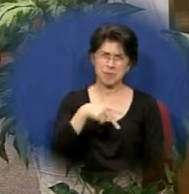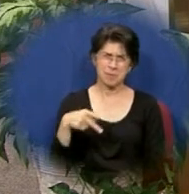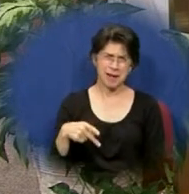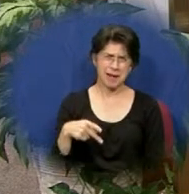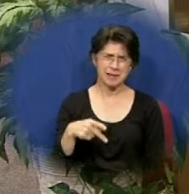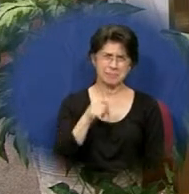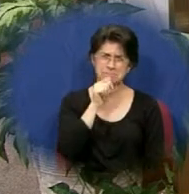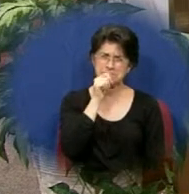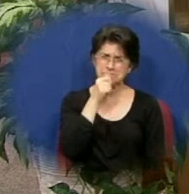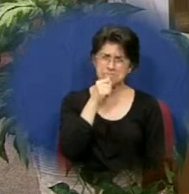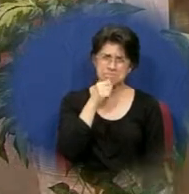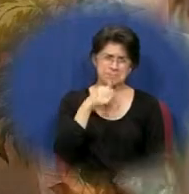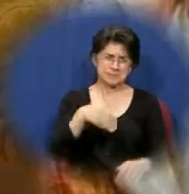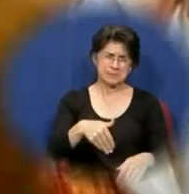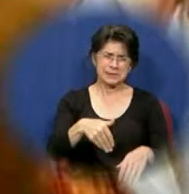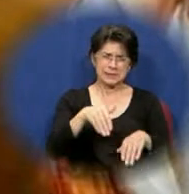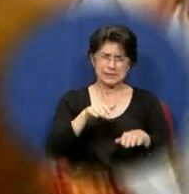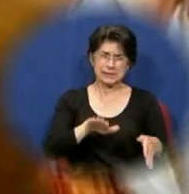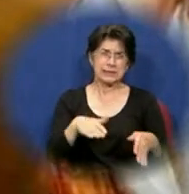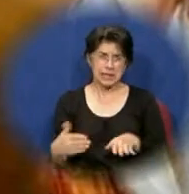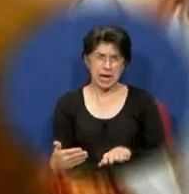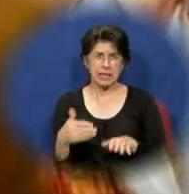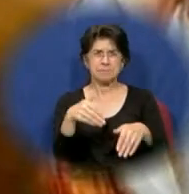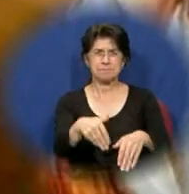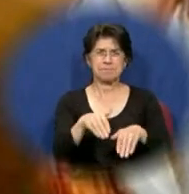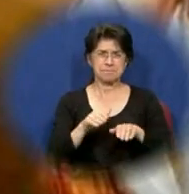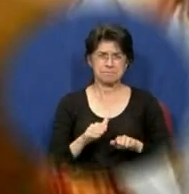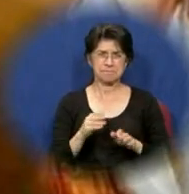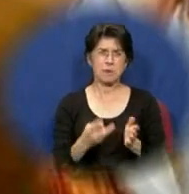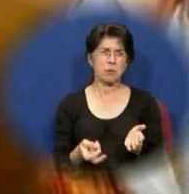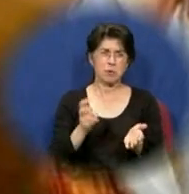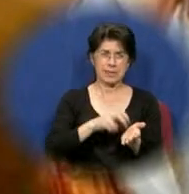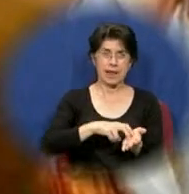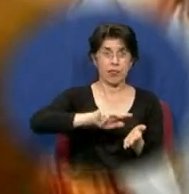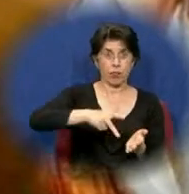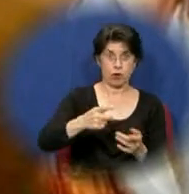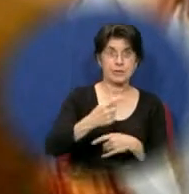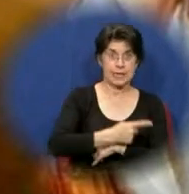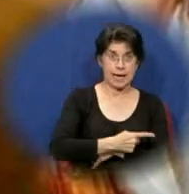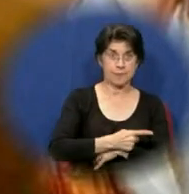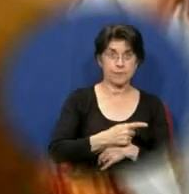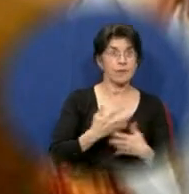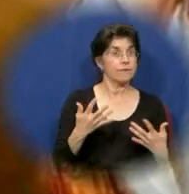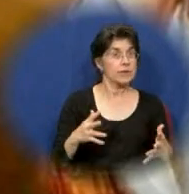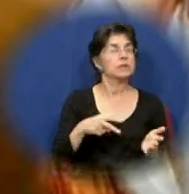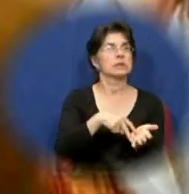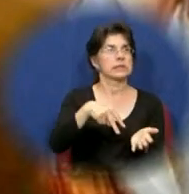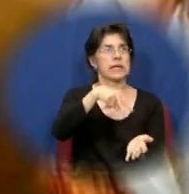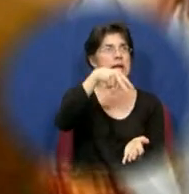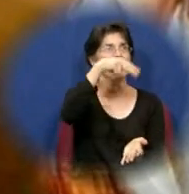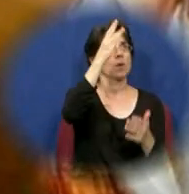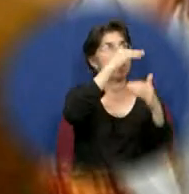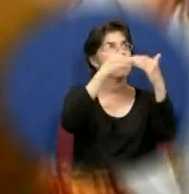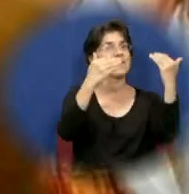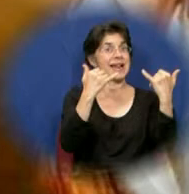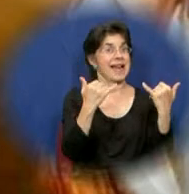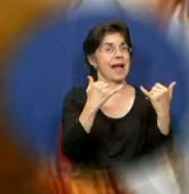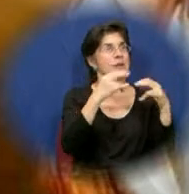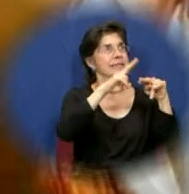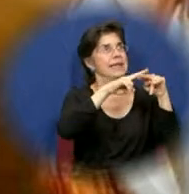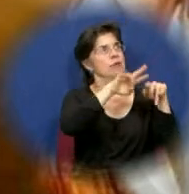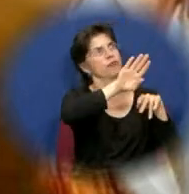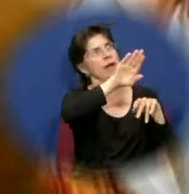buried, and rose again on the third day in accordance with the Scriptures. He ascended into heaven and is seated at the right hand of the